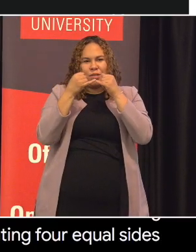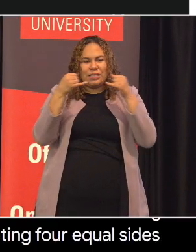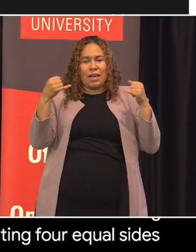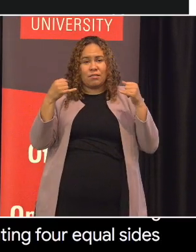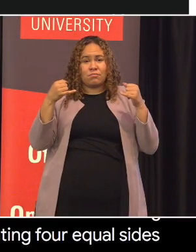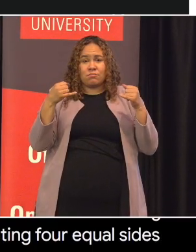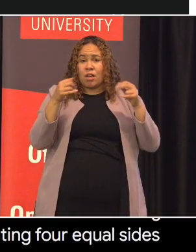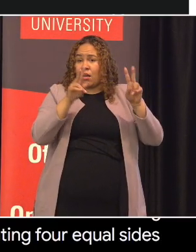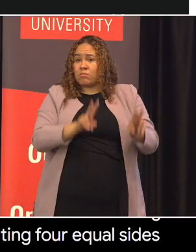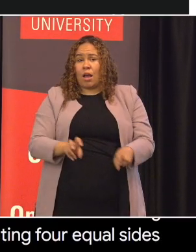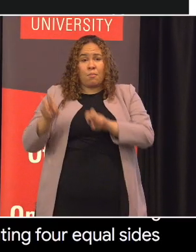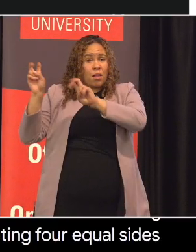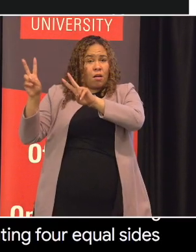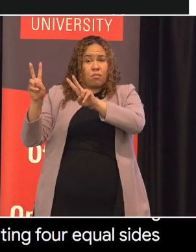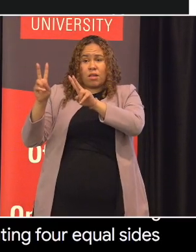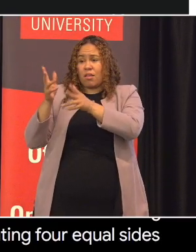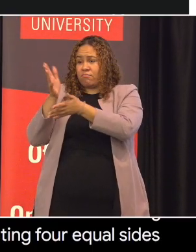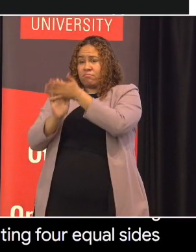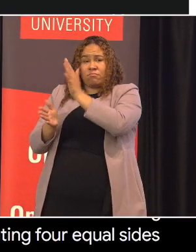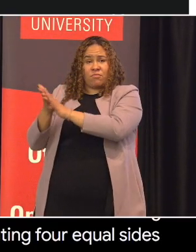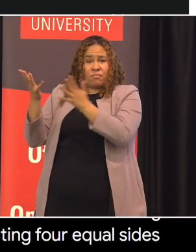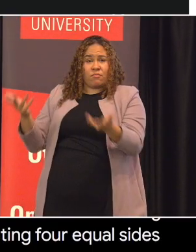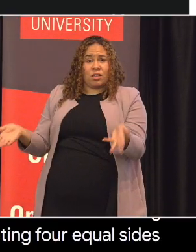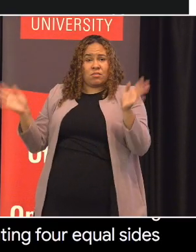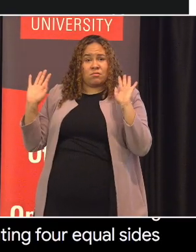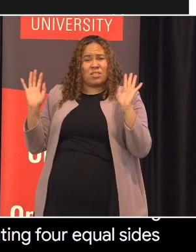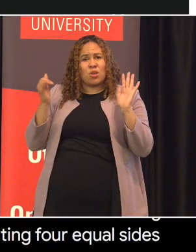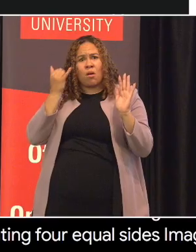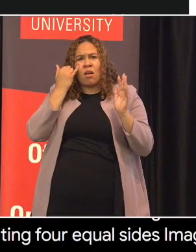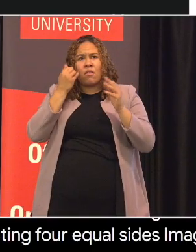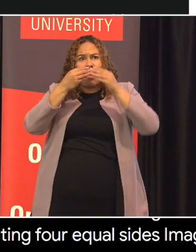uploaded in there, right? So if you have a ton of